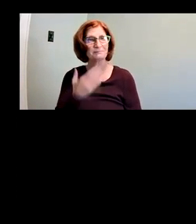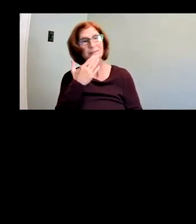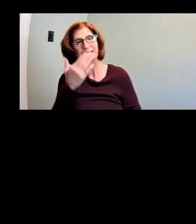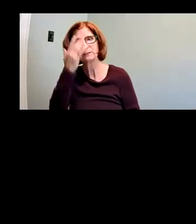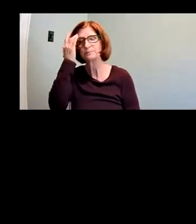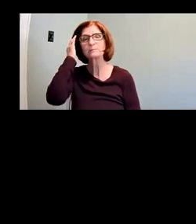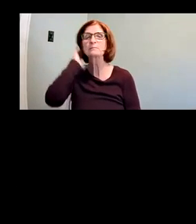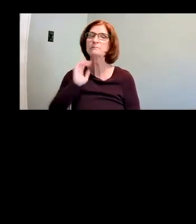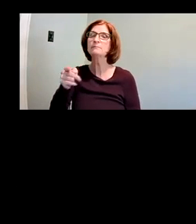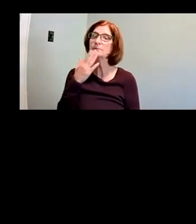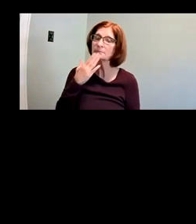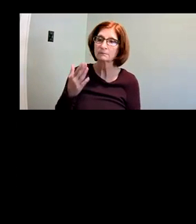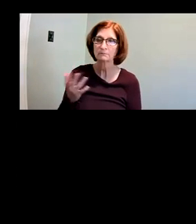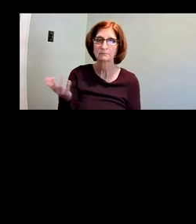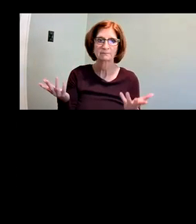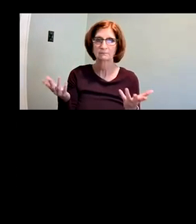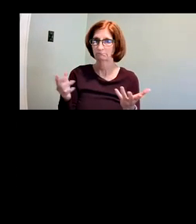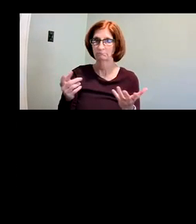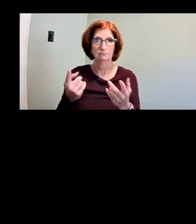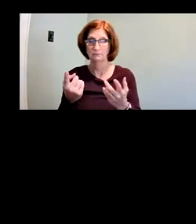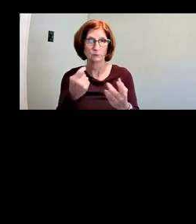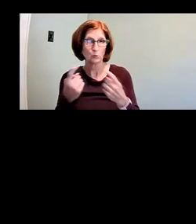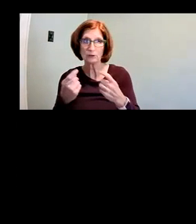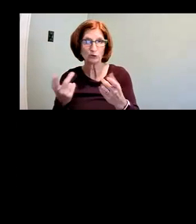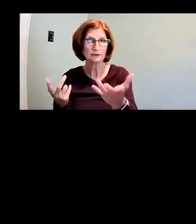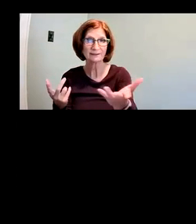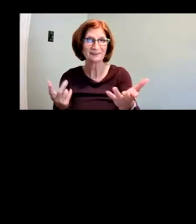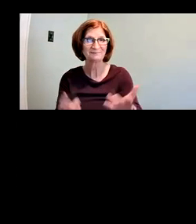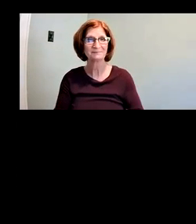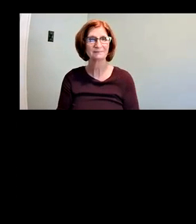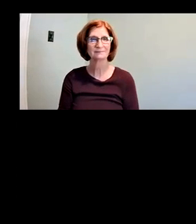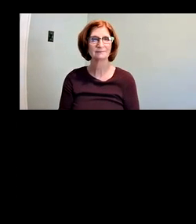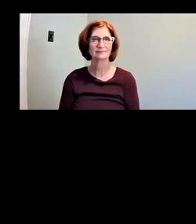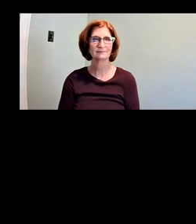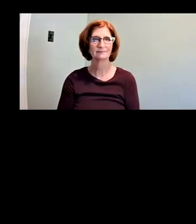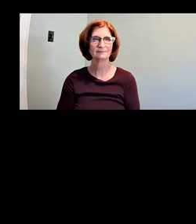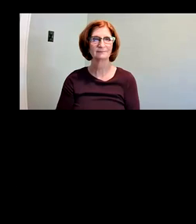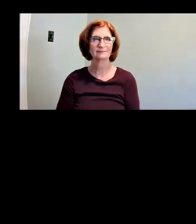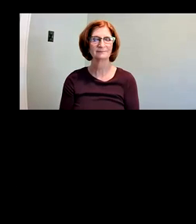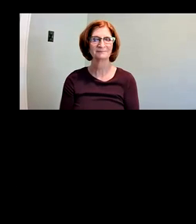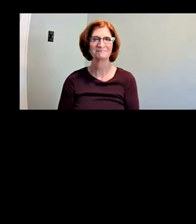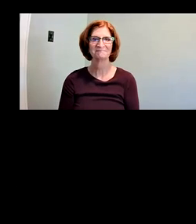Great. Thanks, Jeremy. Any questions before we move on from the board about the housing dashboard?